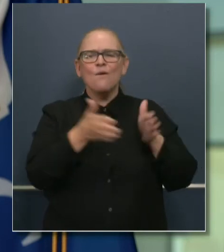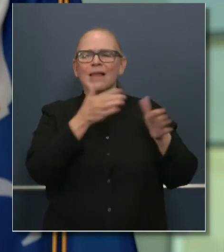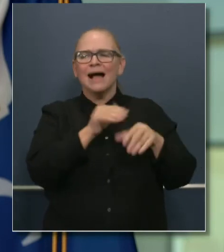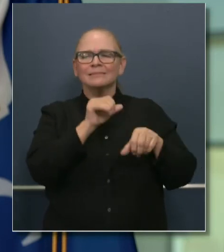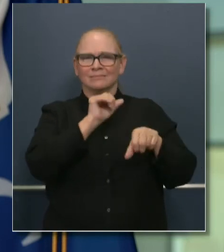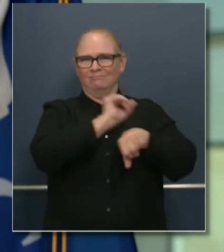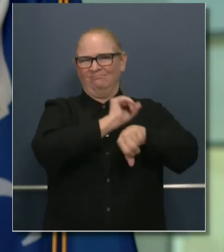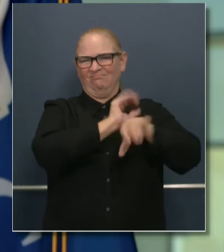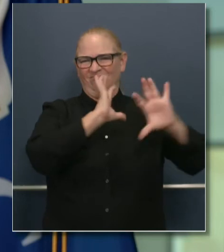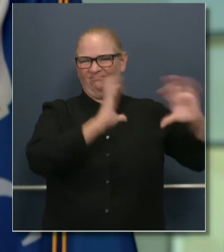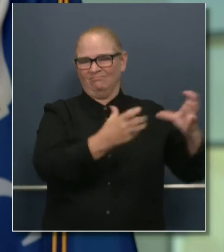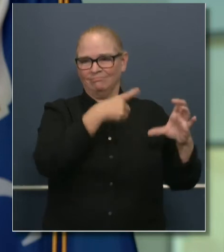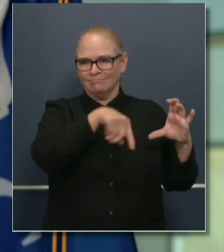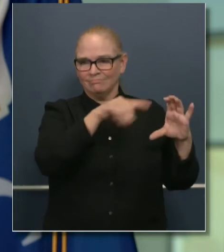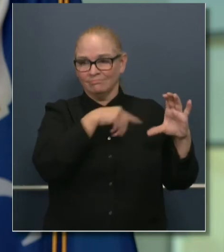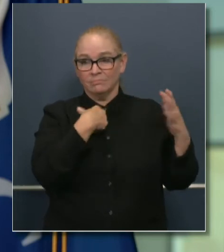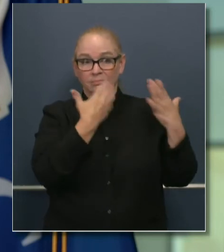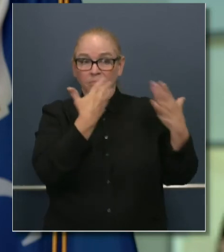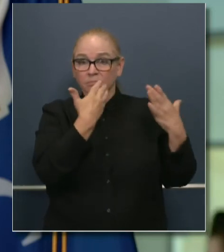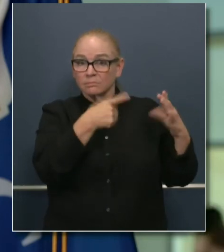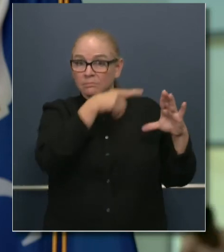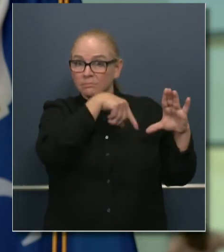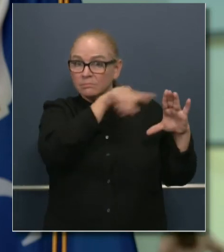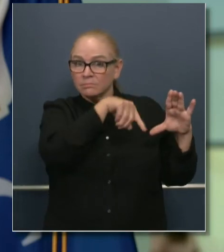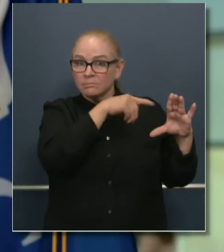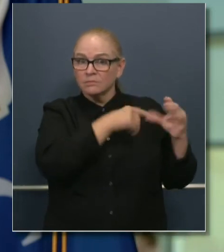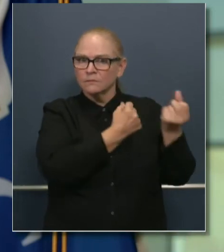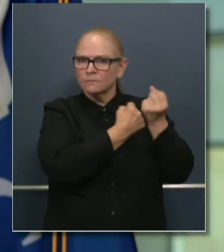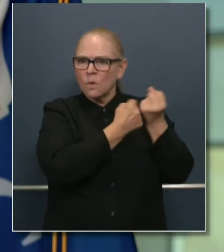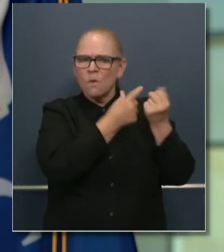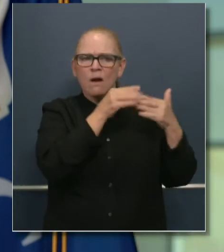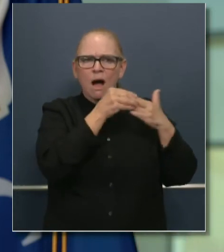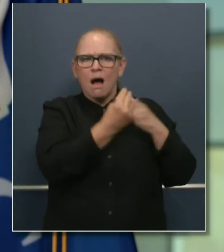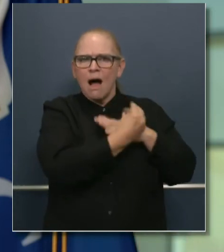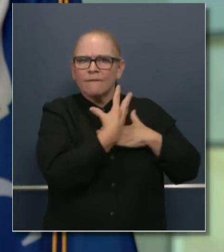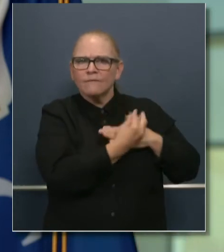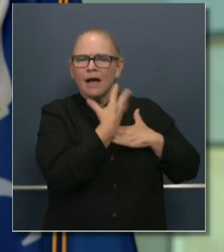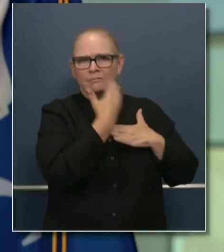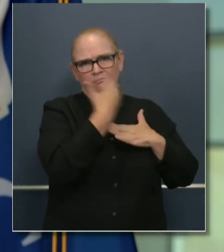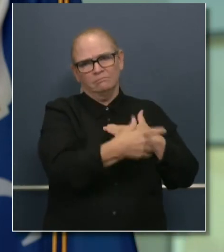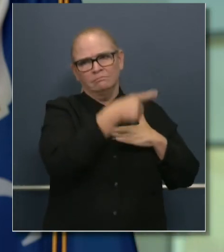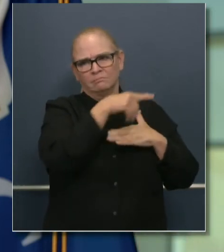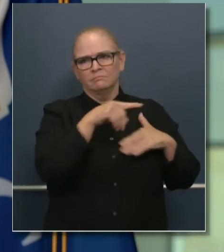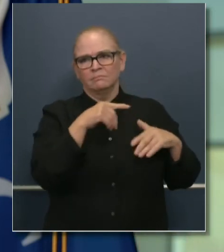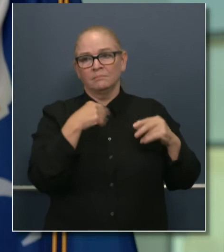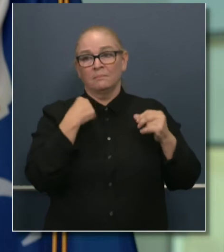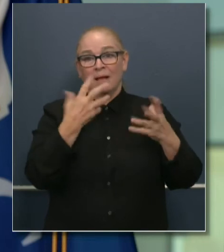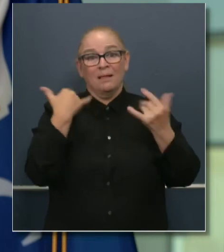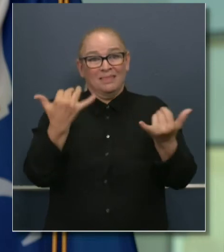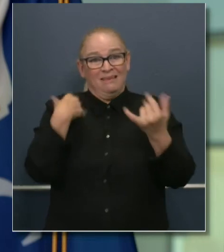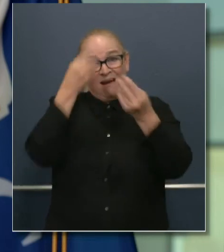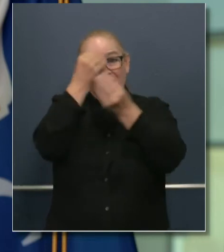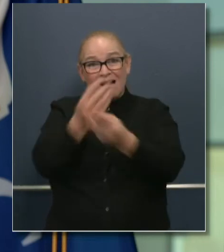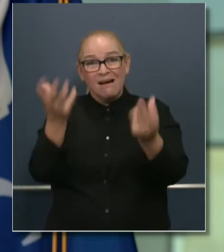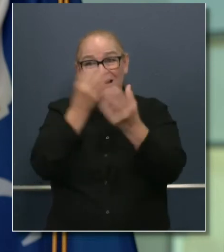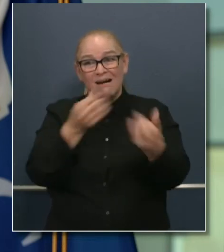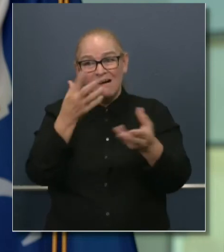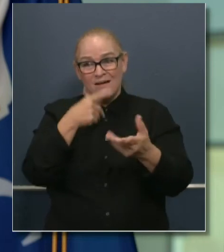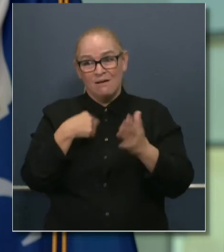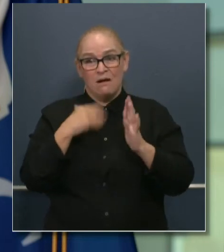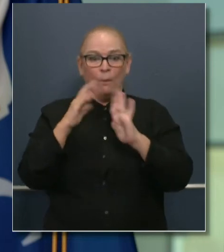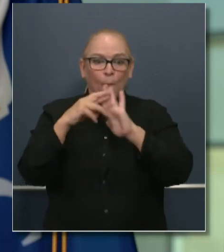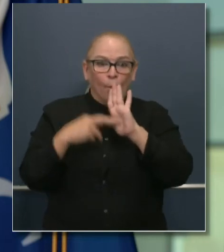their support and guidance of a lot of the information that we put out and the formal guidelines that we put